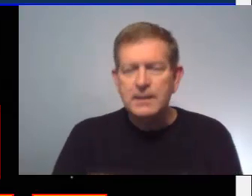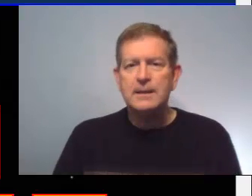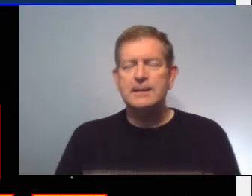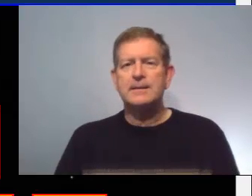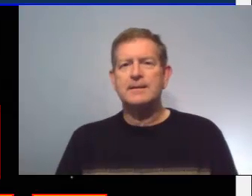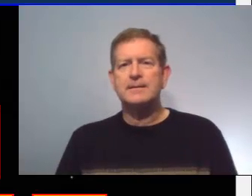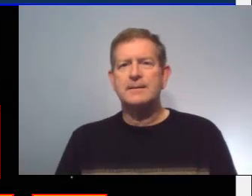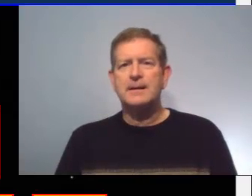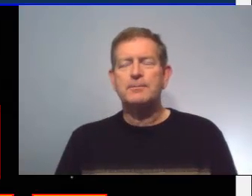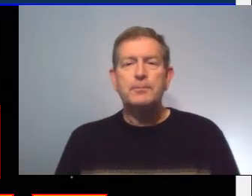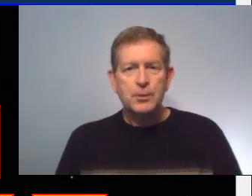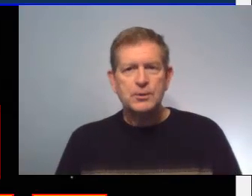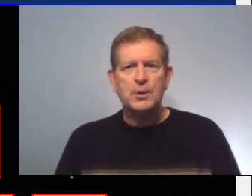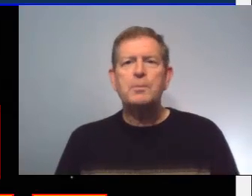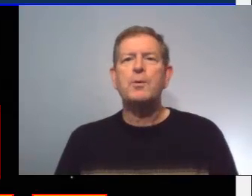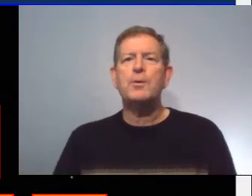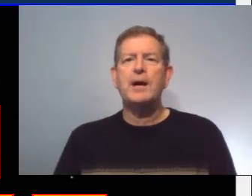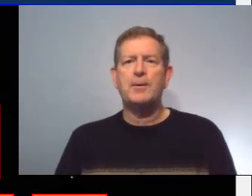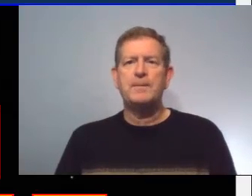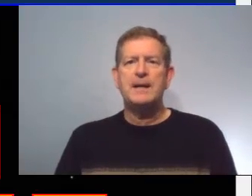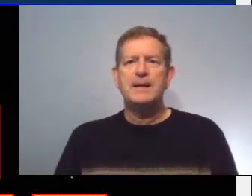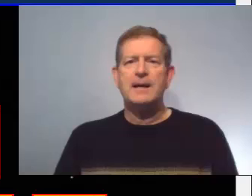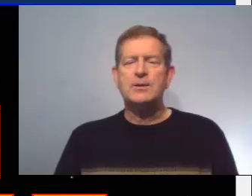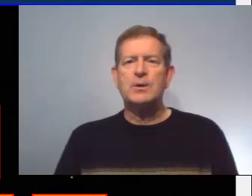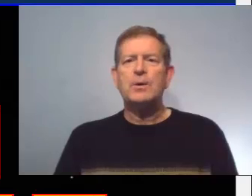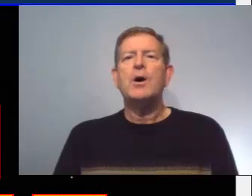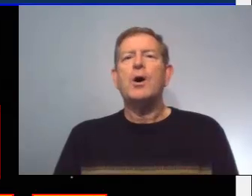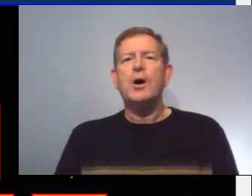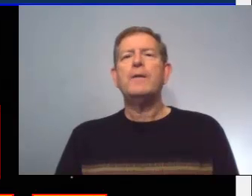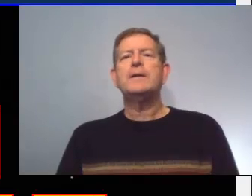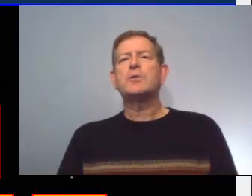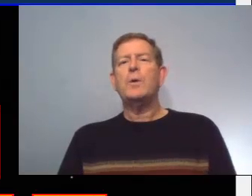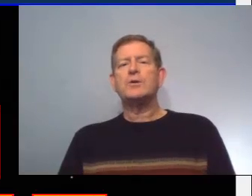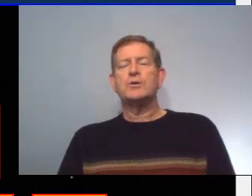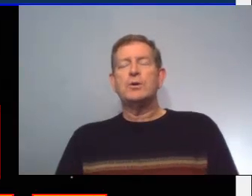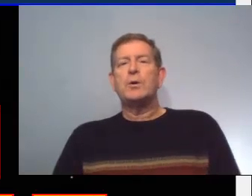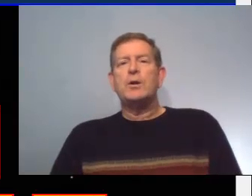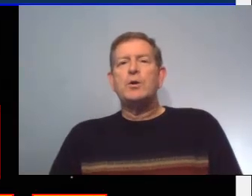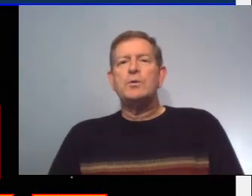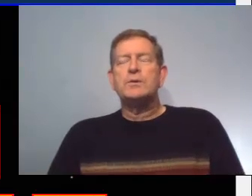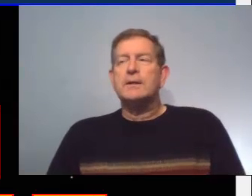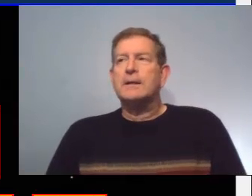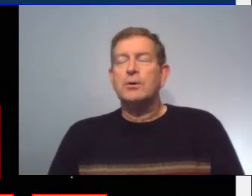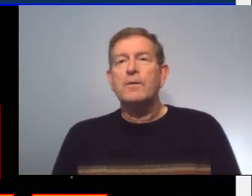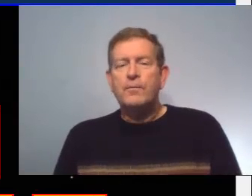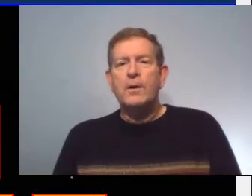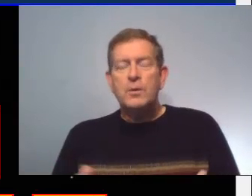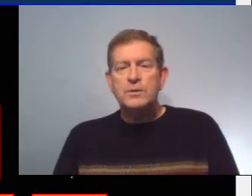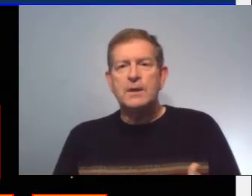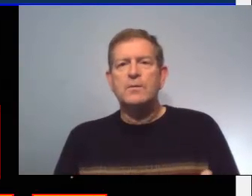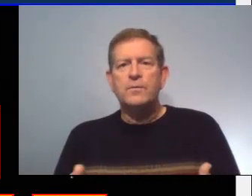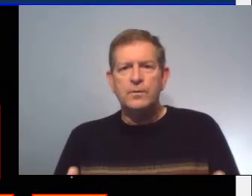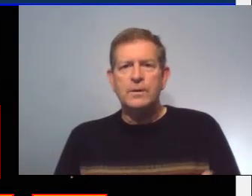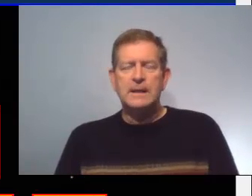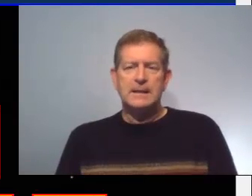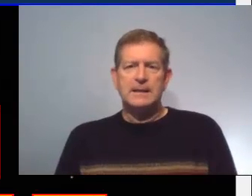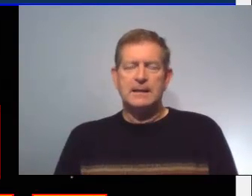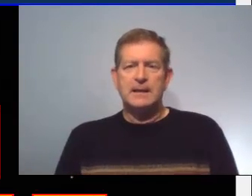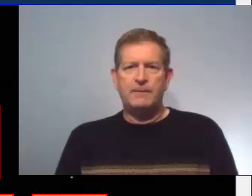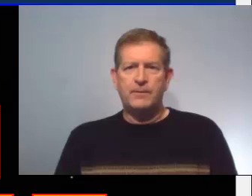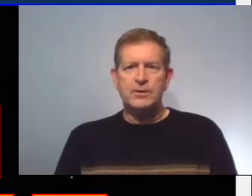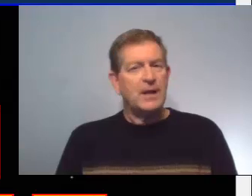vous personal pronoun. And so all of these questions you're going to form using